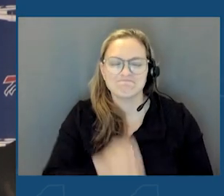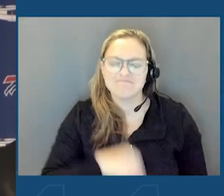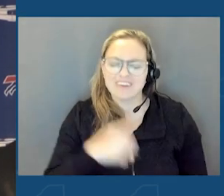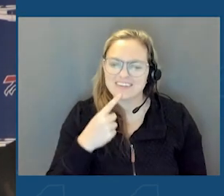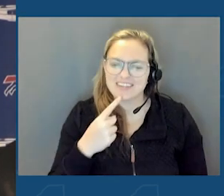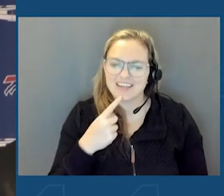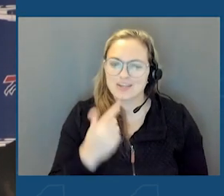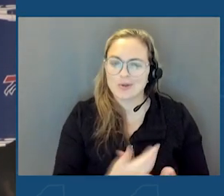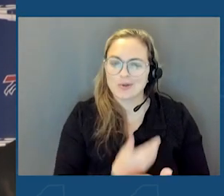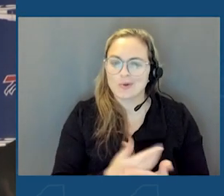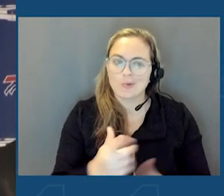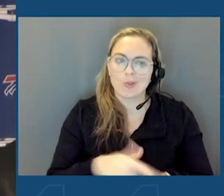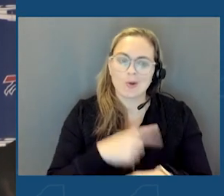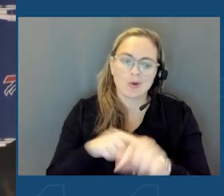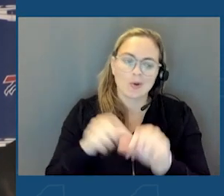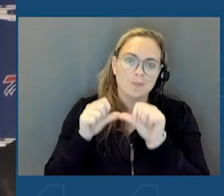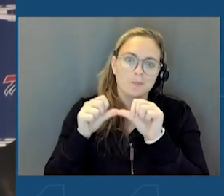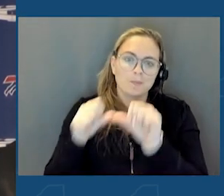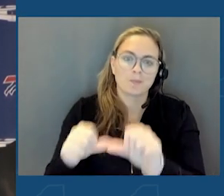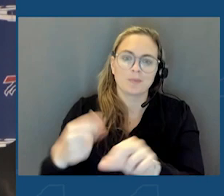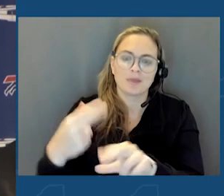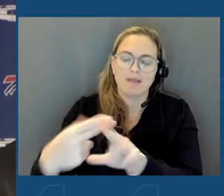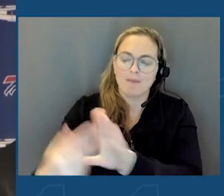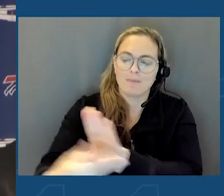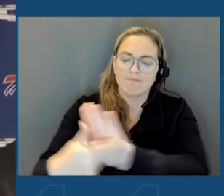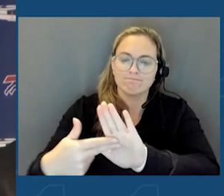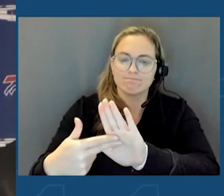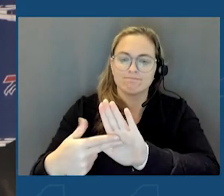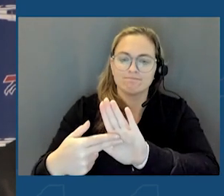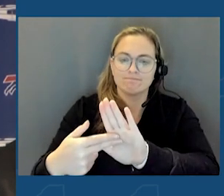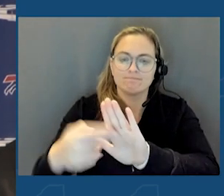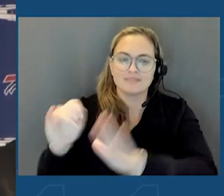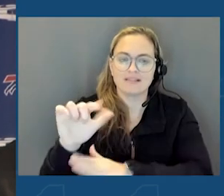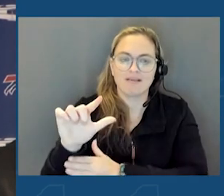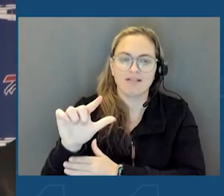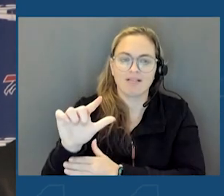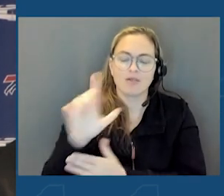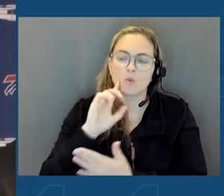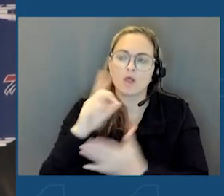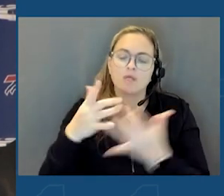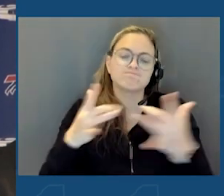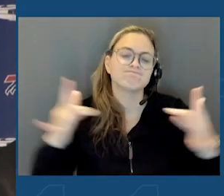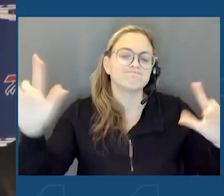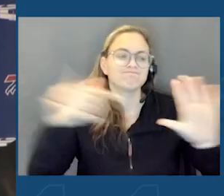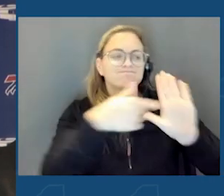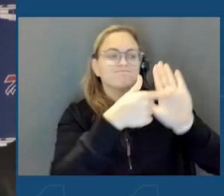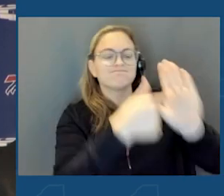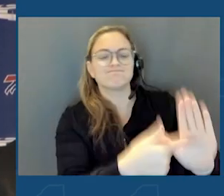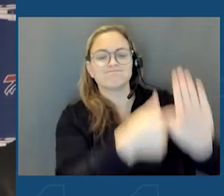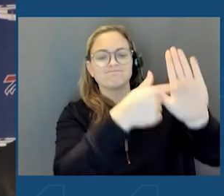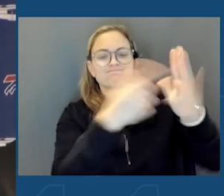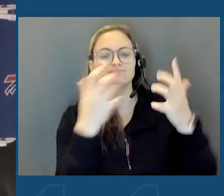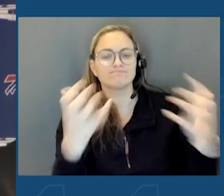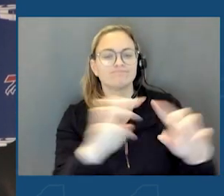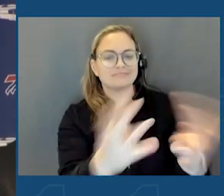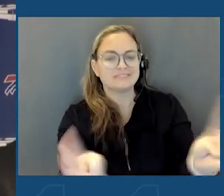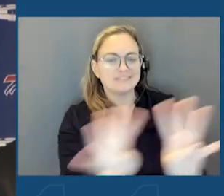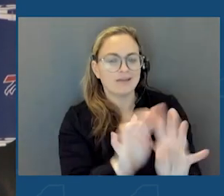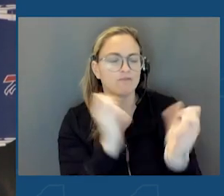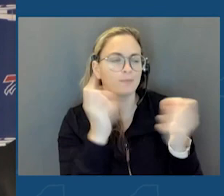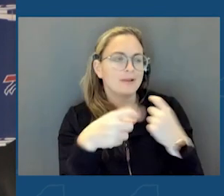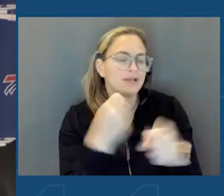new longer-term naming rights deal, and their name will shine on our stadium for years to come.